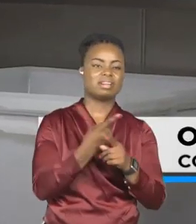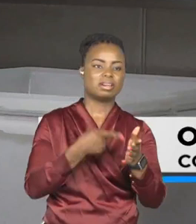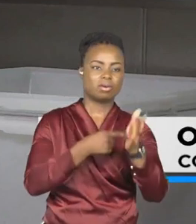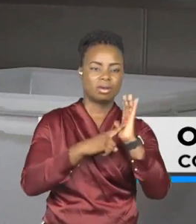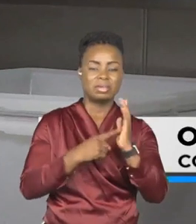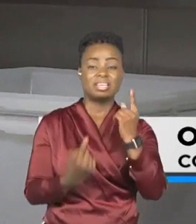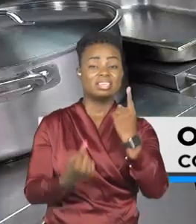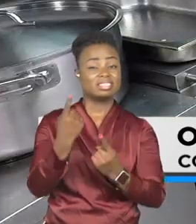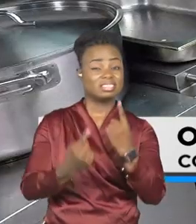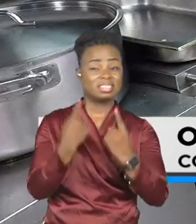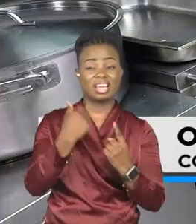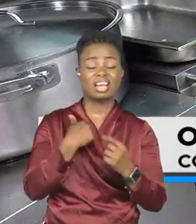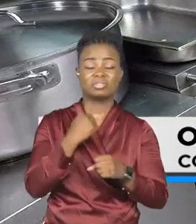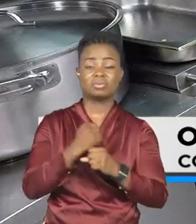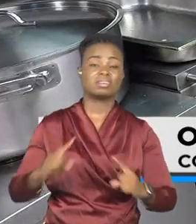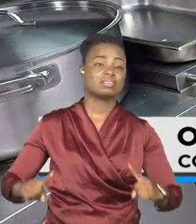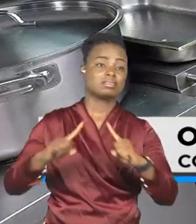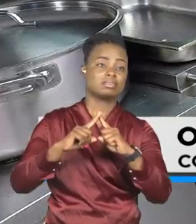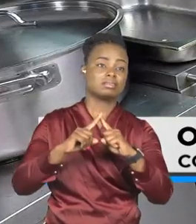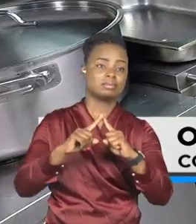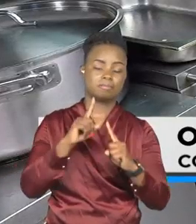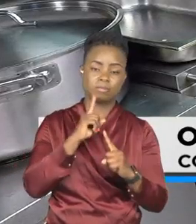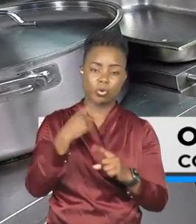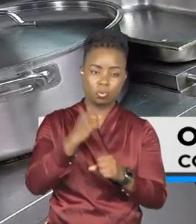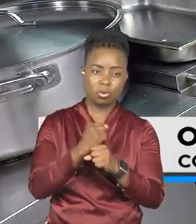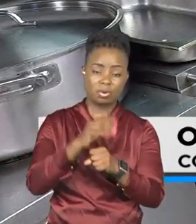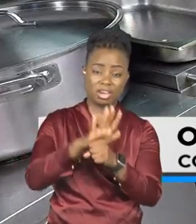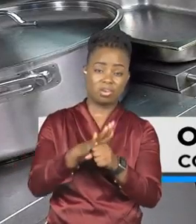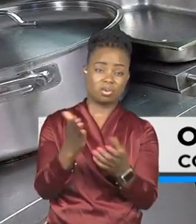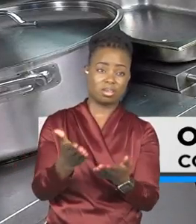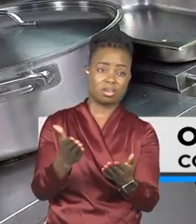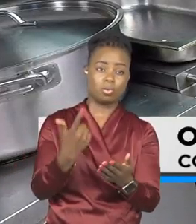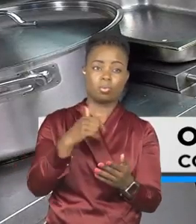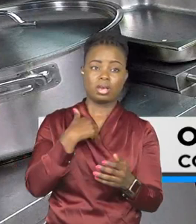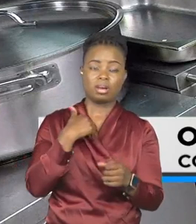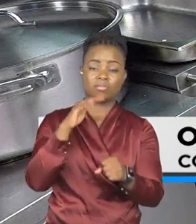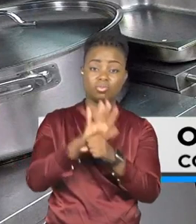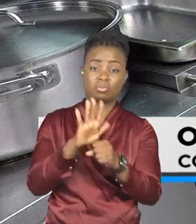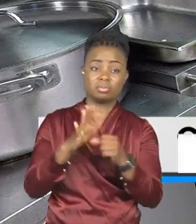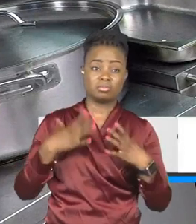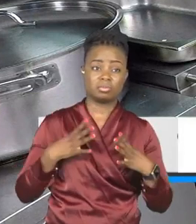full. We work a lot here. Yeah, we have too much pressure,